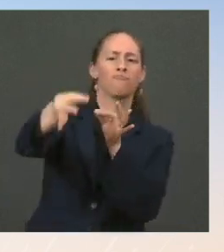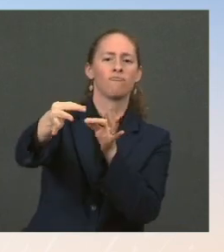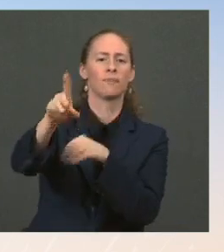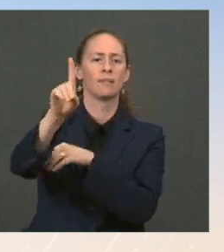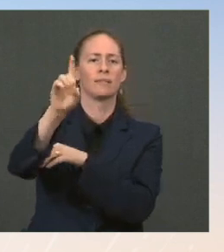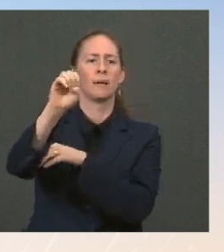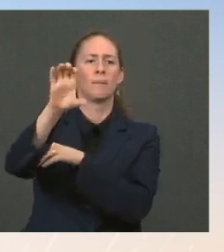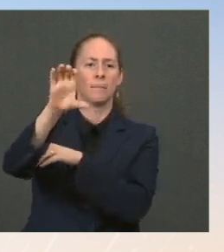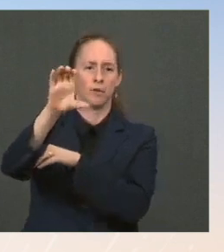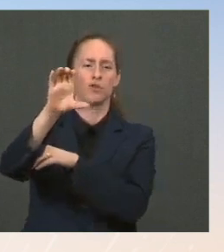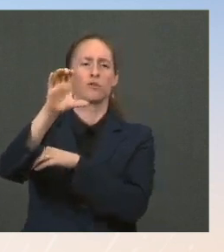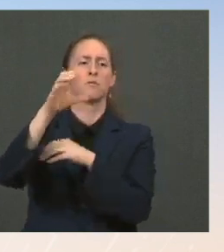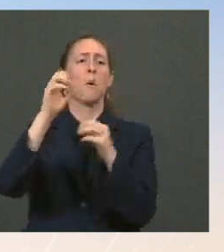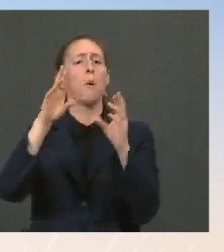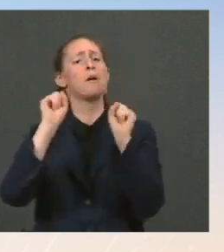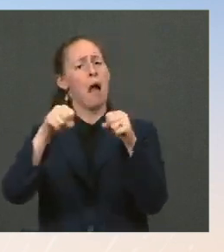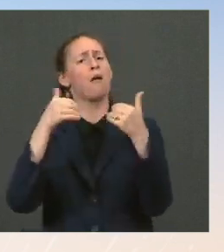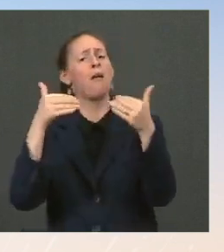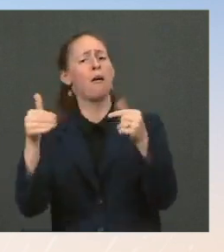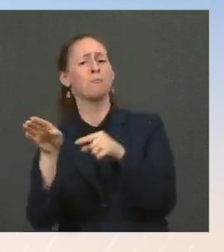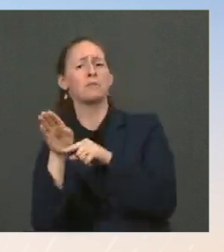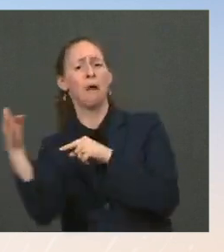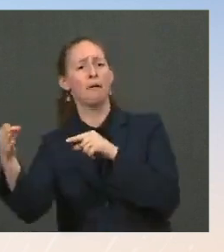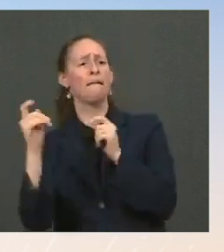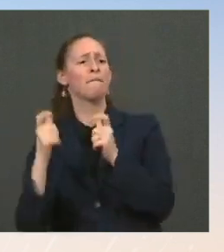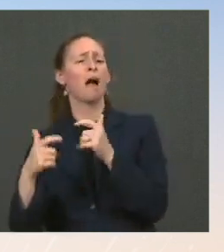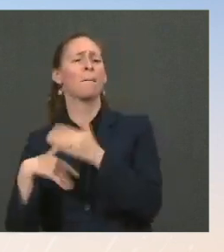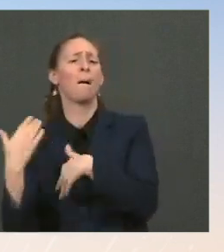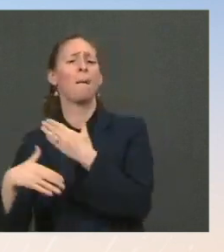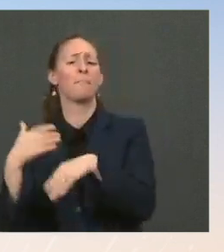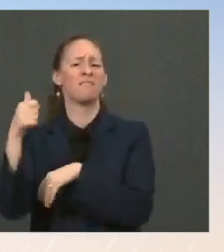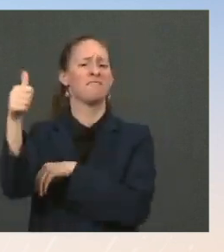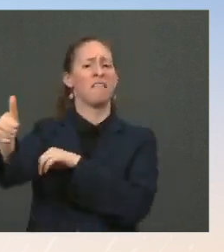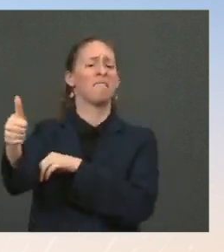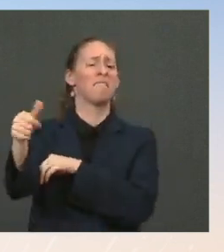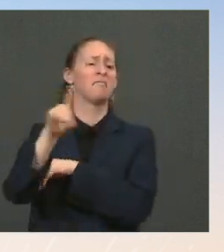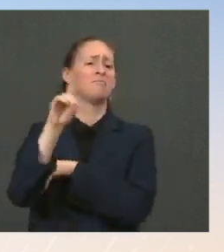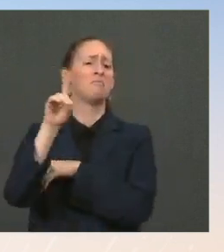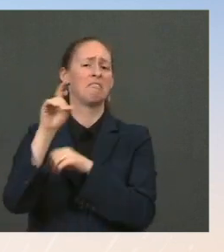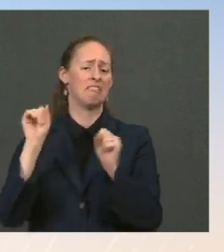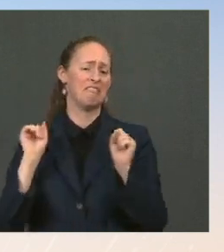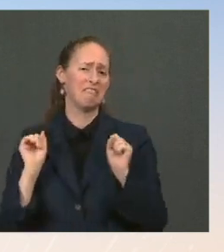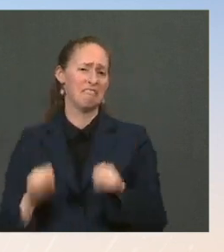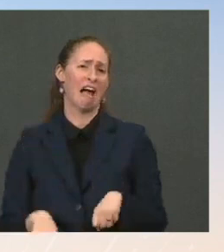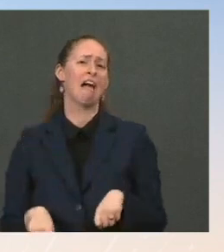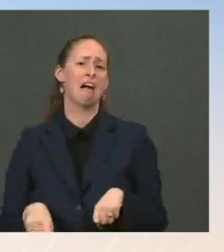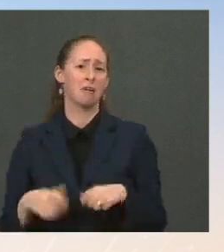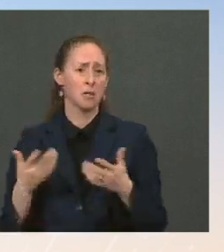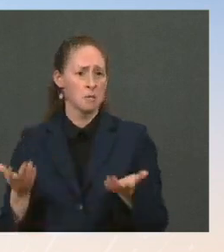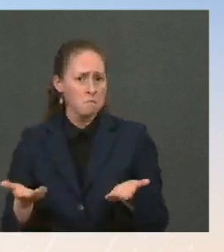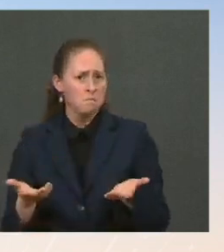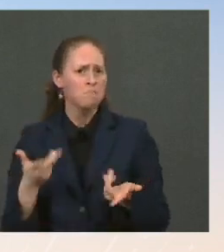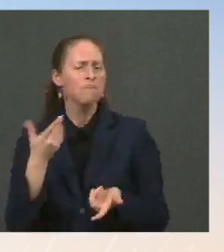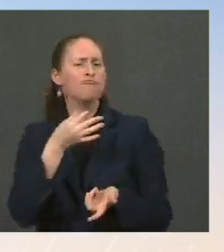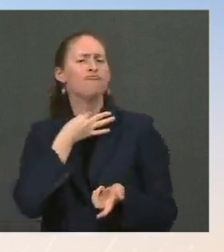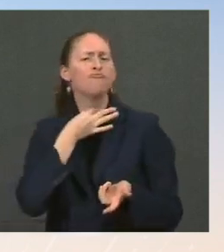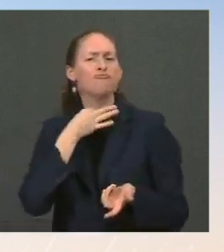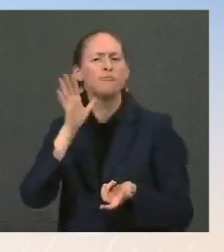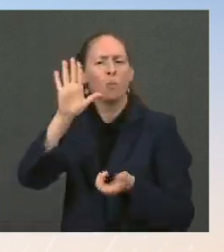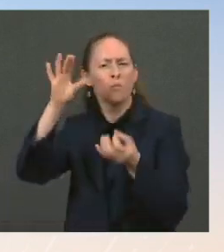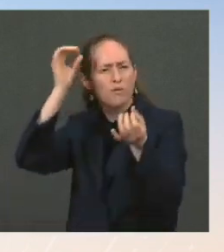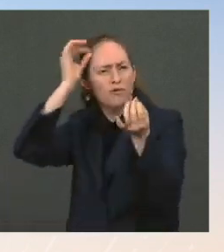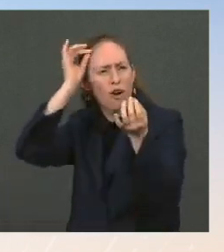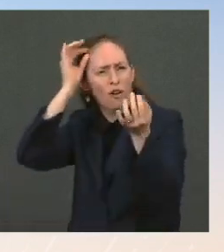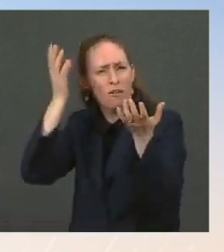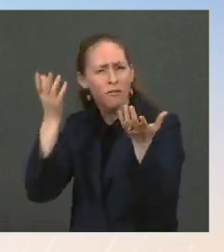expedited reconciliation process where Democrats would vote to hike it long-term. What's the White House response to that? Is there support for either of those